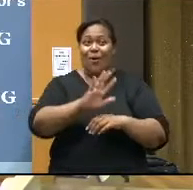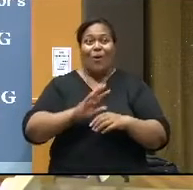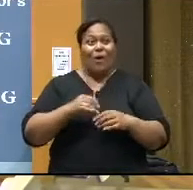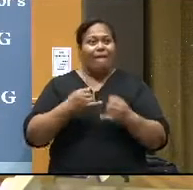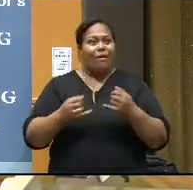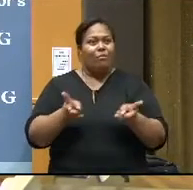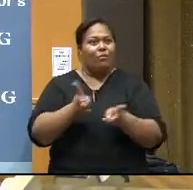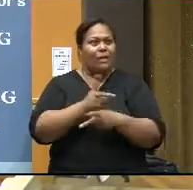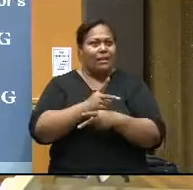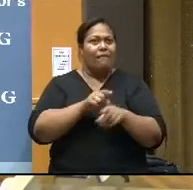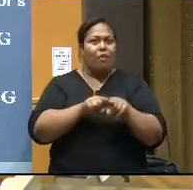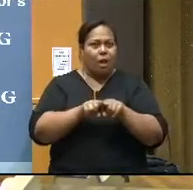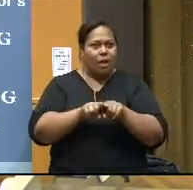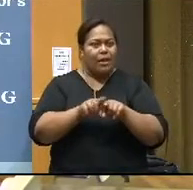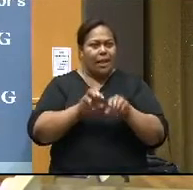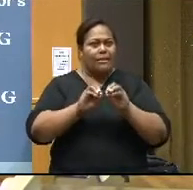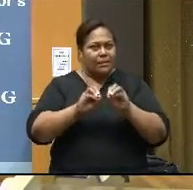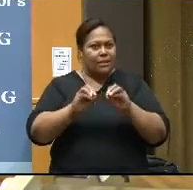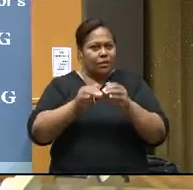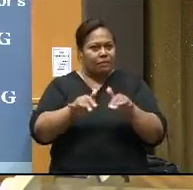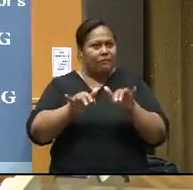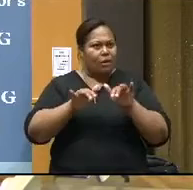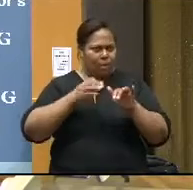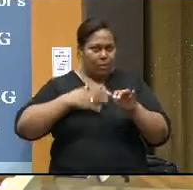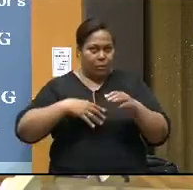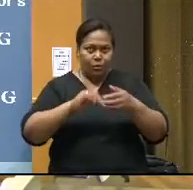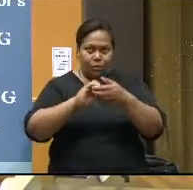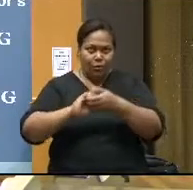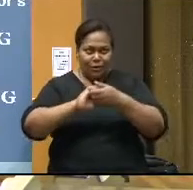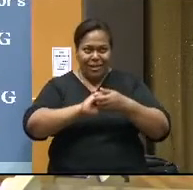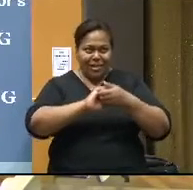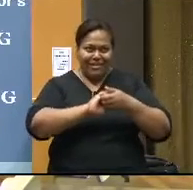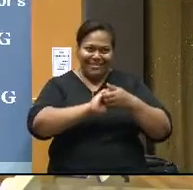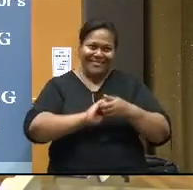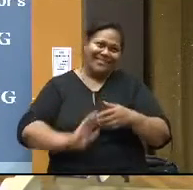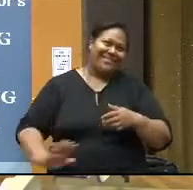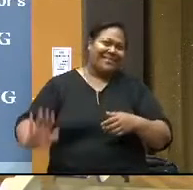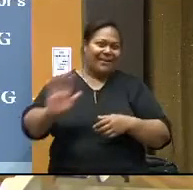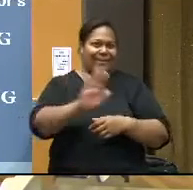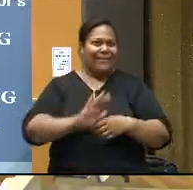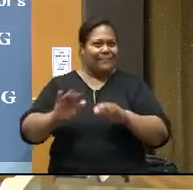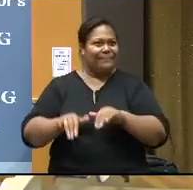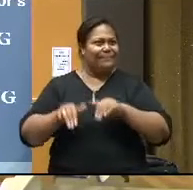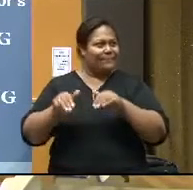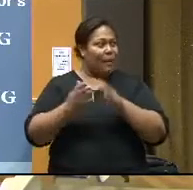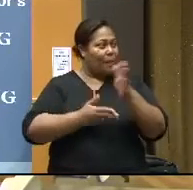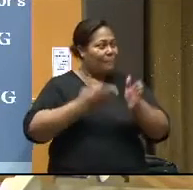productive learning and teaching forum. And I want to congratulate all of the recipients of